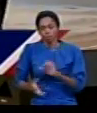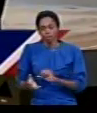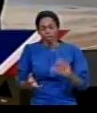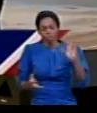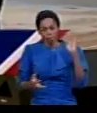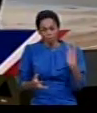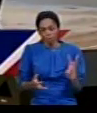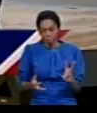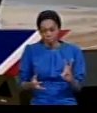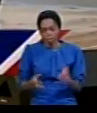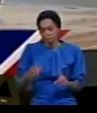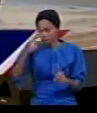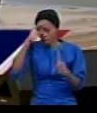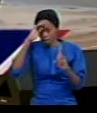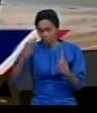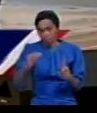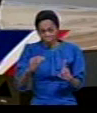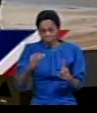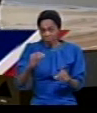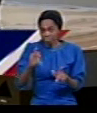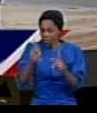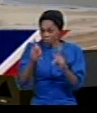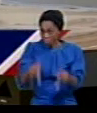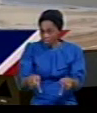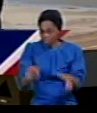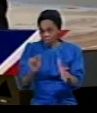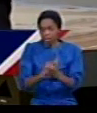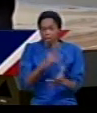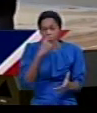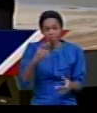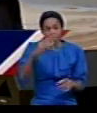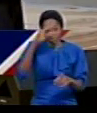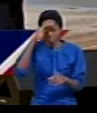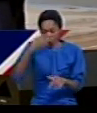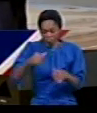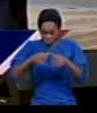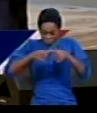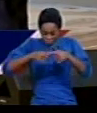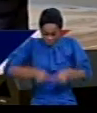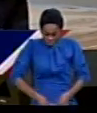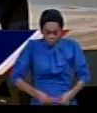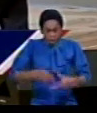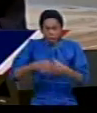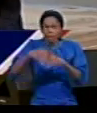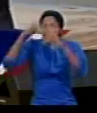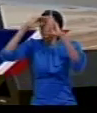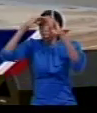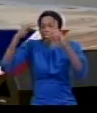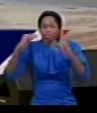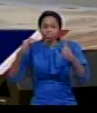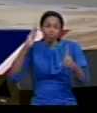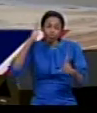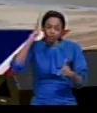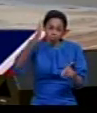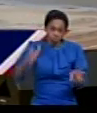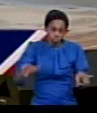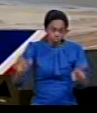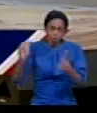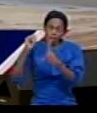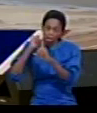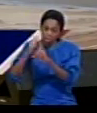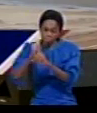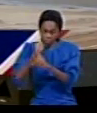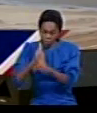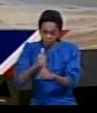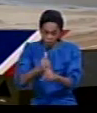1 John 2:6, he that saith, he abideth in him, ought also so to walk, so